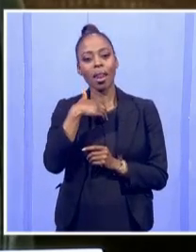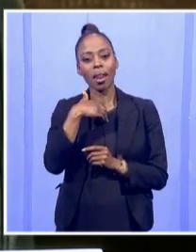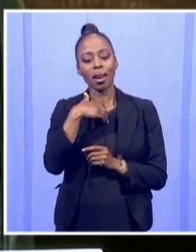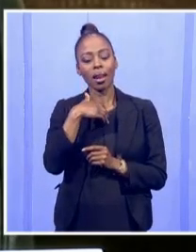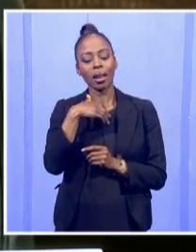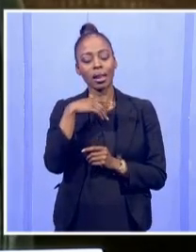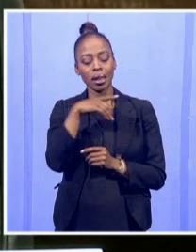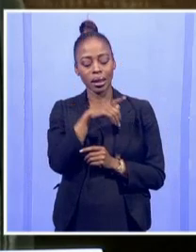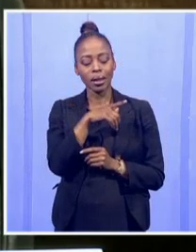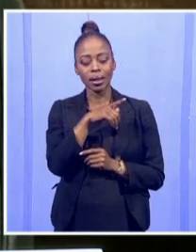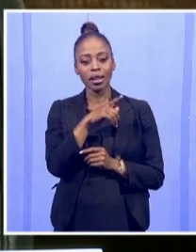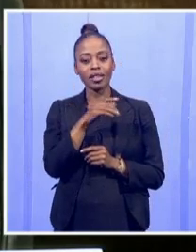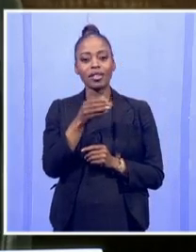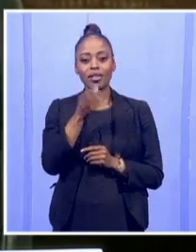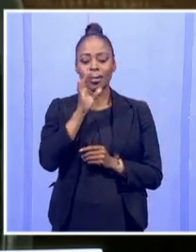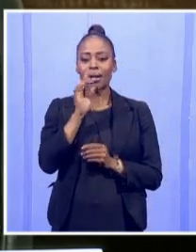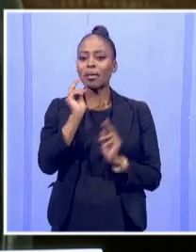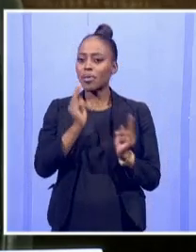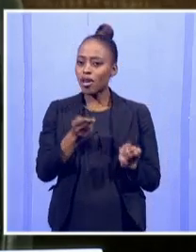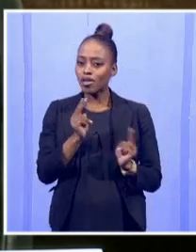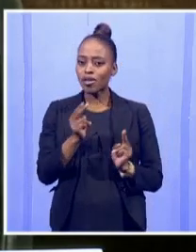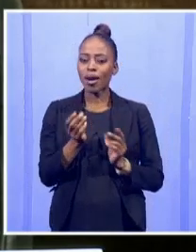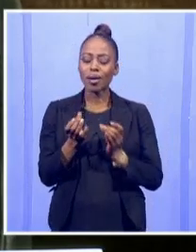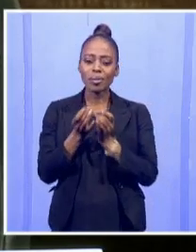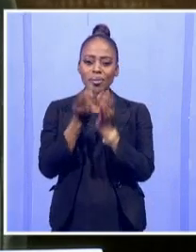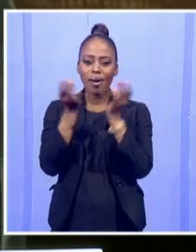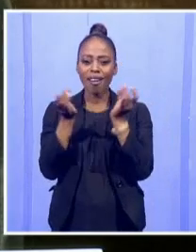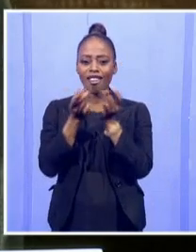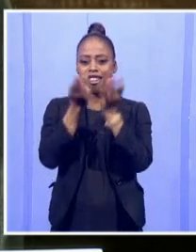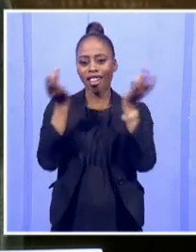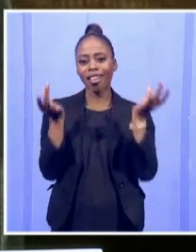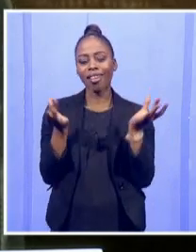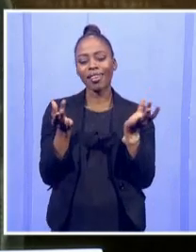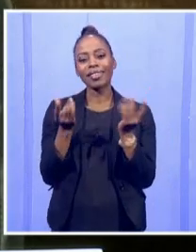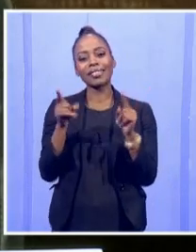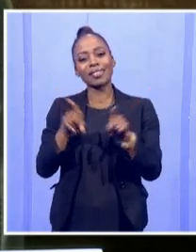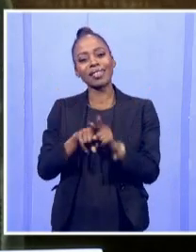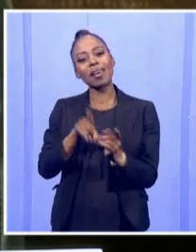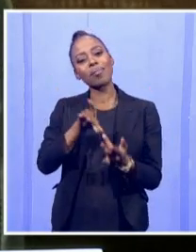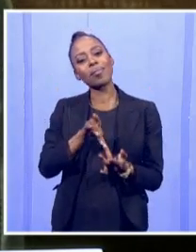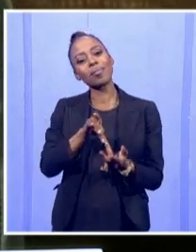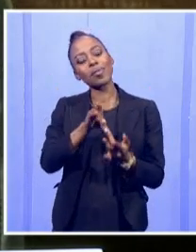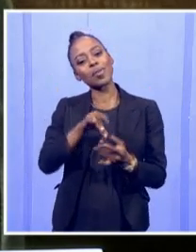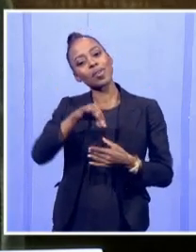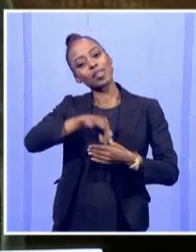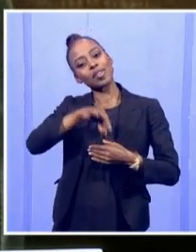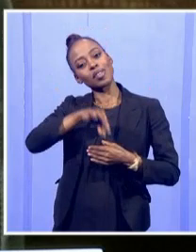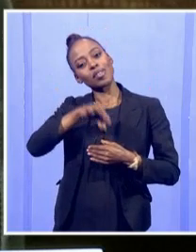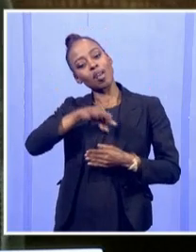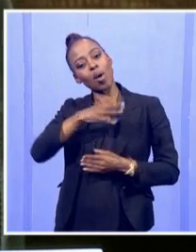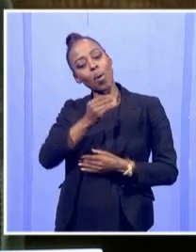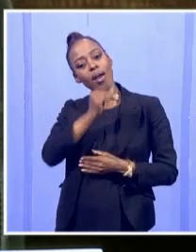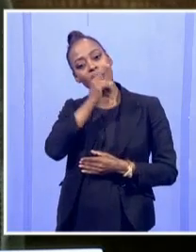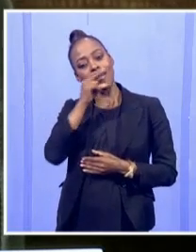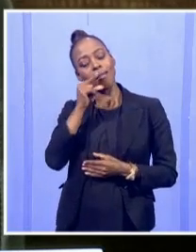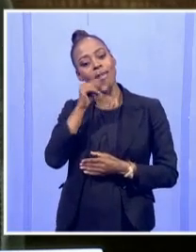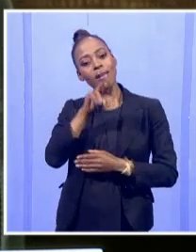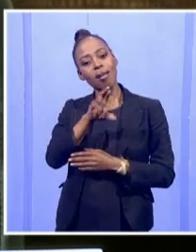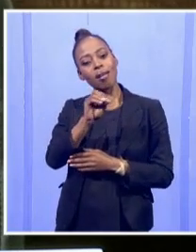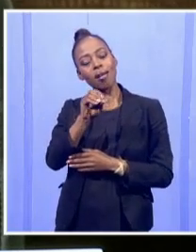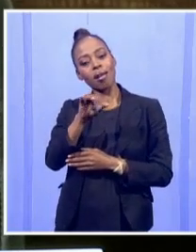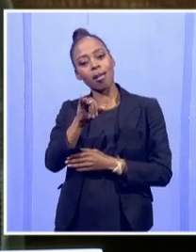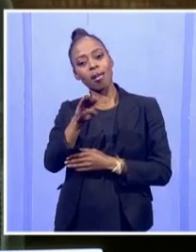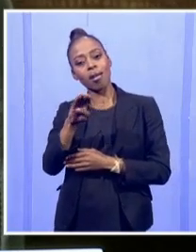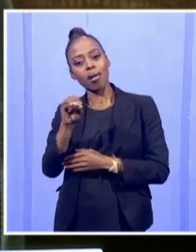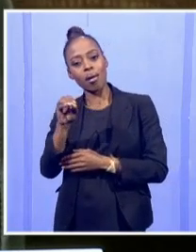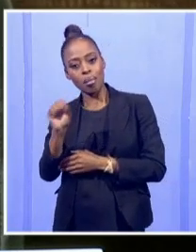drink, all natural, sparkling. And we have a unique tea called Rooibos tea.